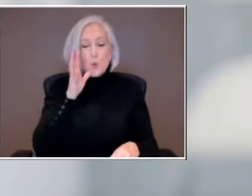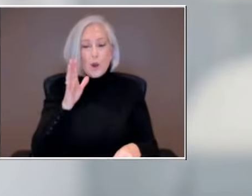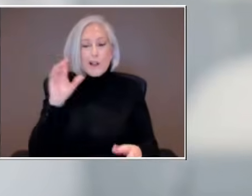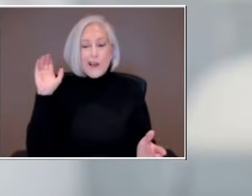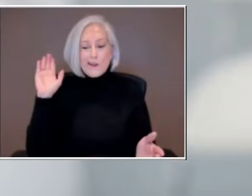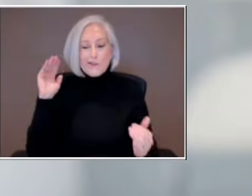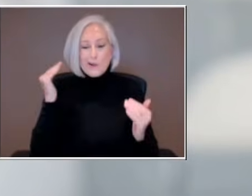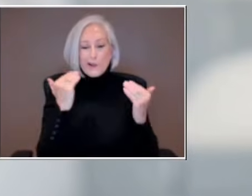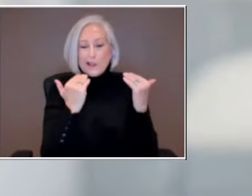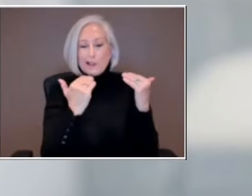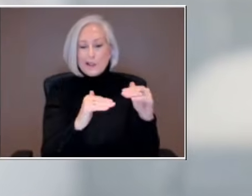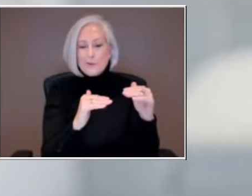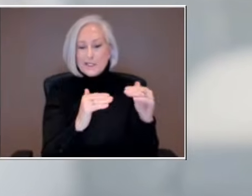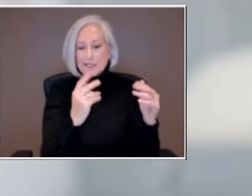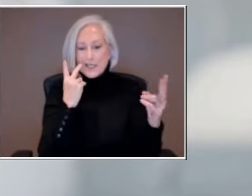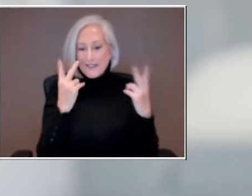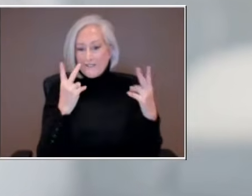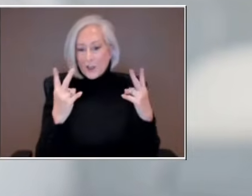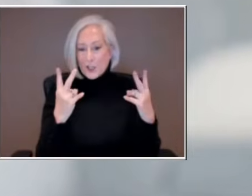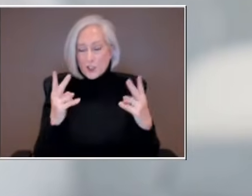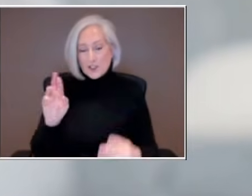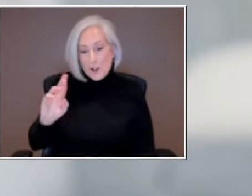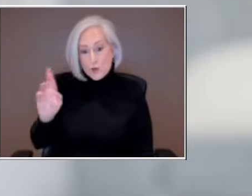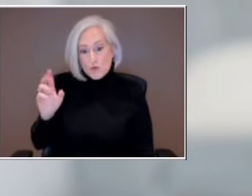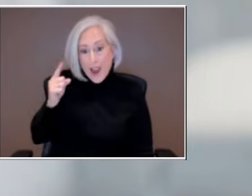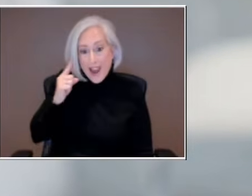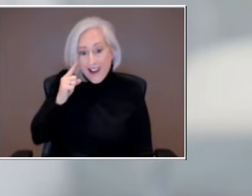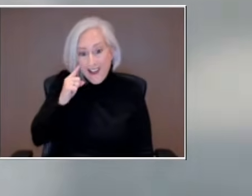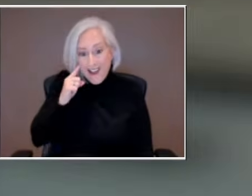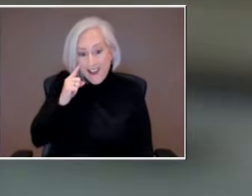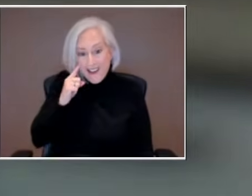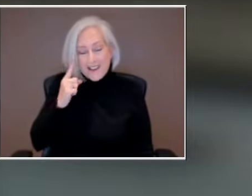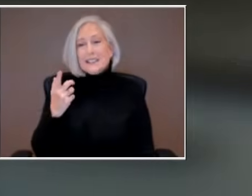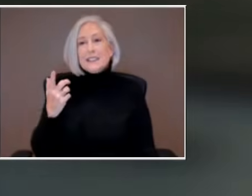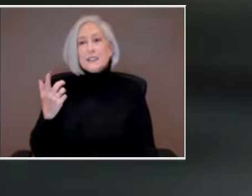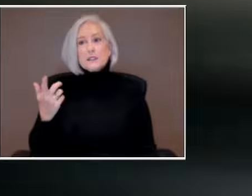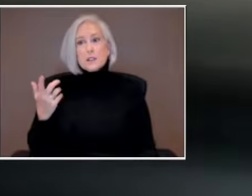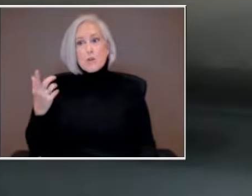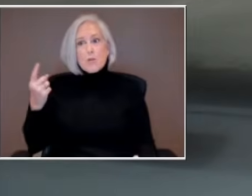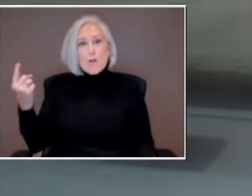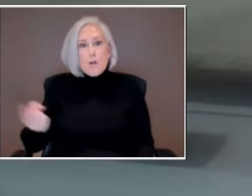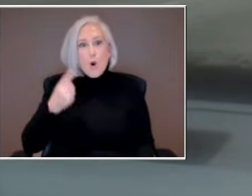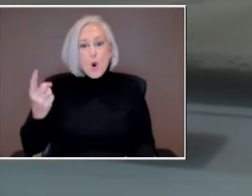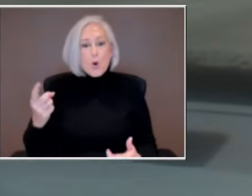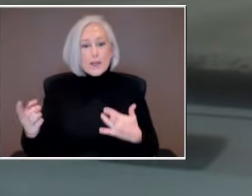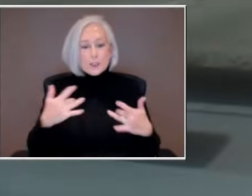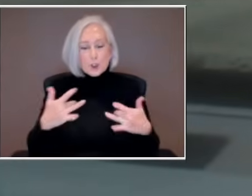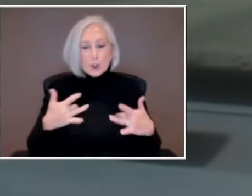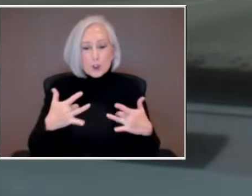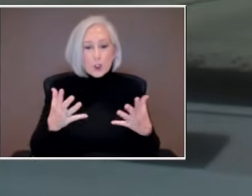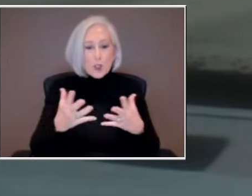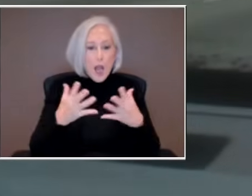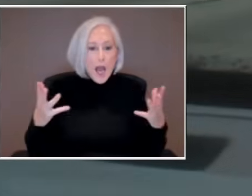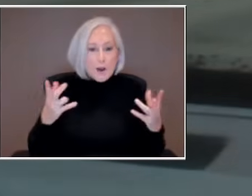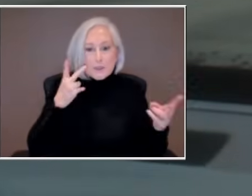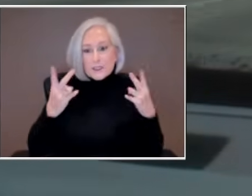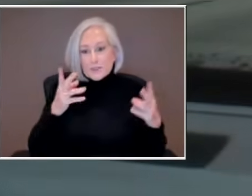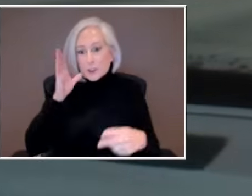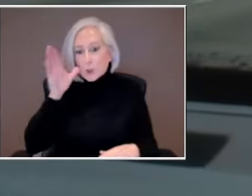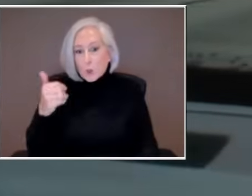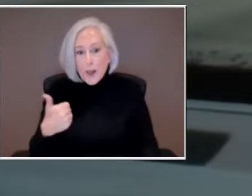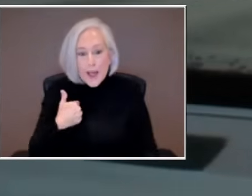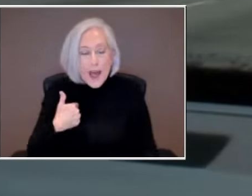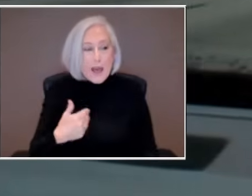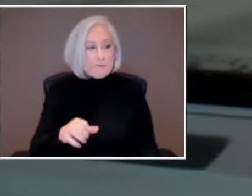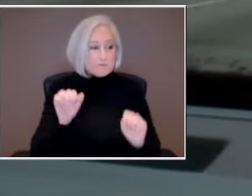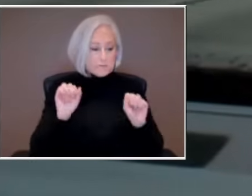eye. And so there was always that kind of like cloud hanging over of like, how much vision am I going to have? Like, am I going to be able to drive and all that kind